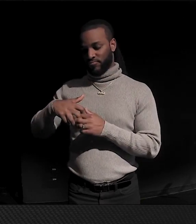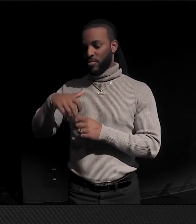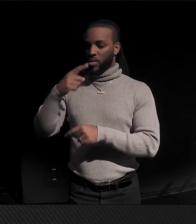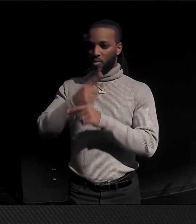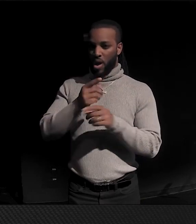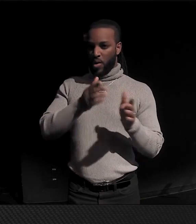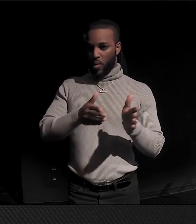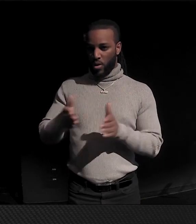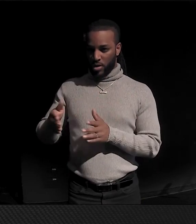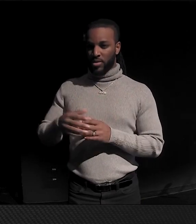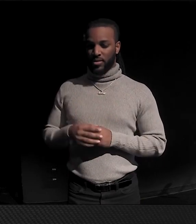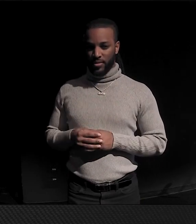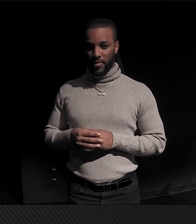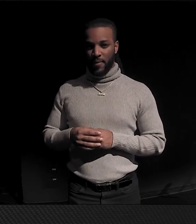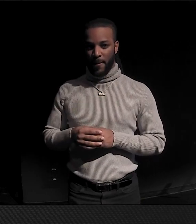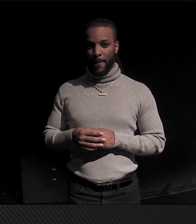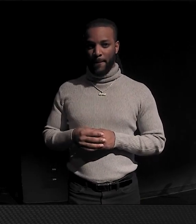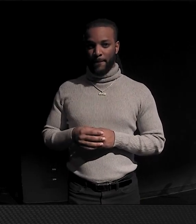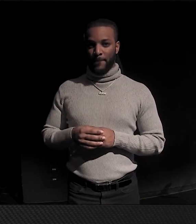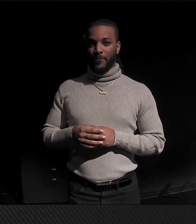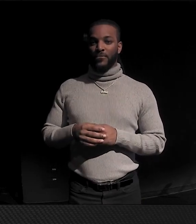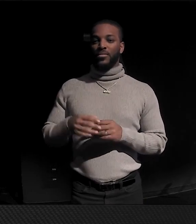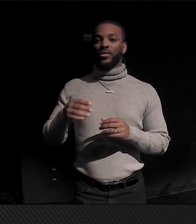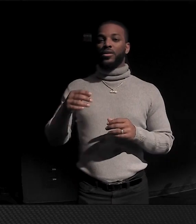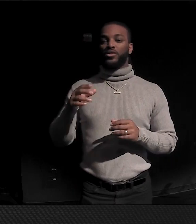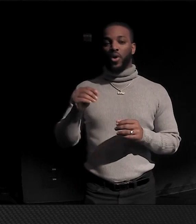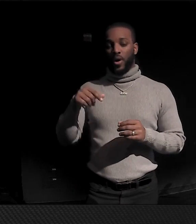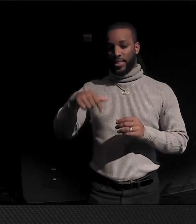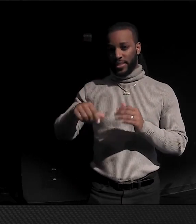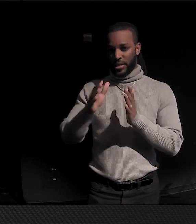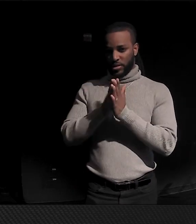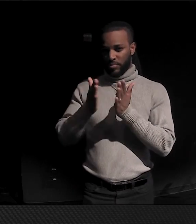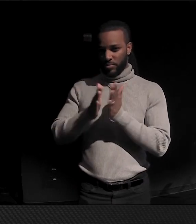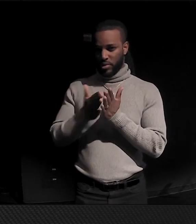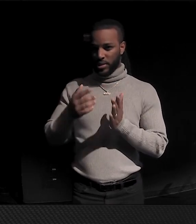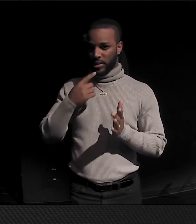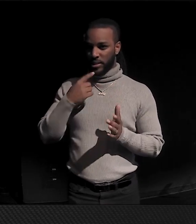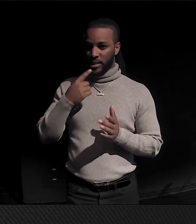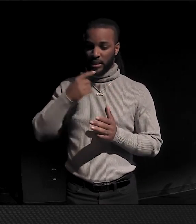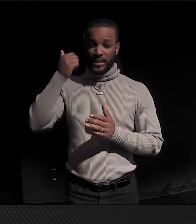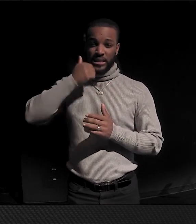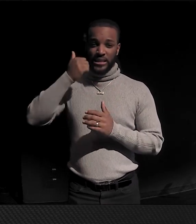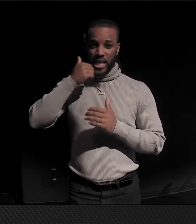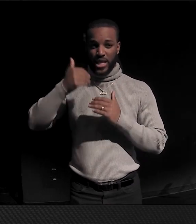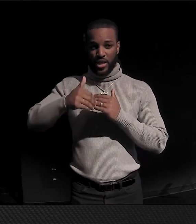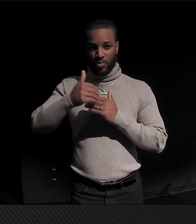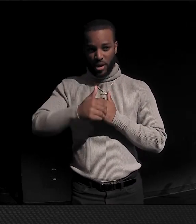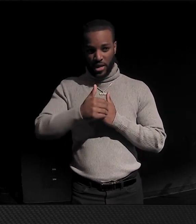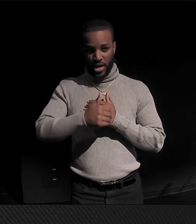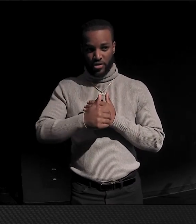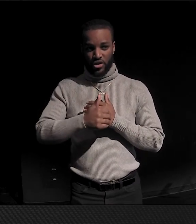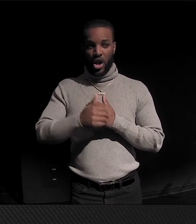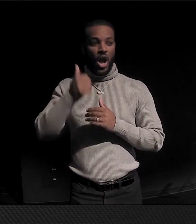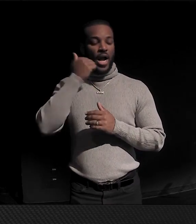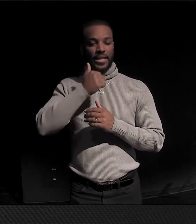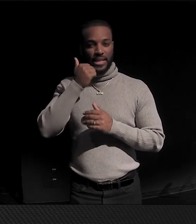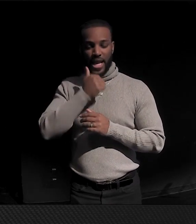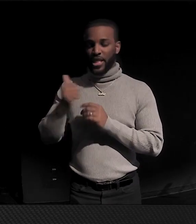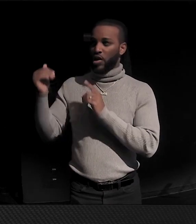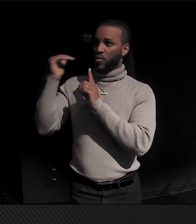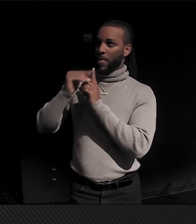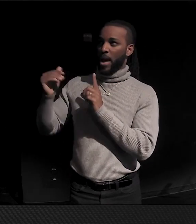order. I love what Tyler Statt in this book we're looking at said. He said, daily bread prayers are a daily